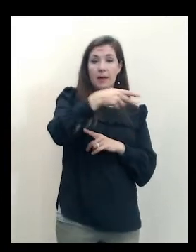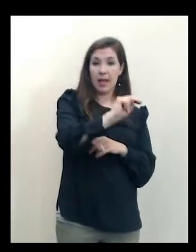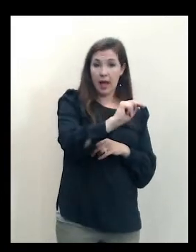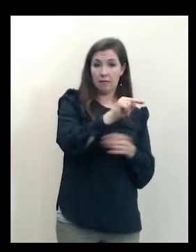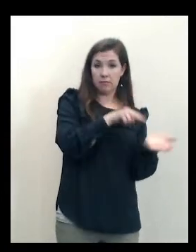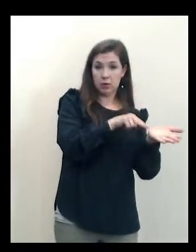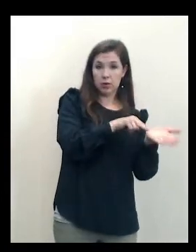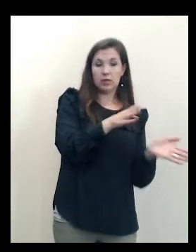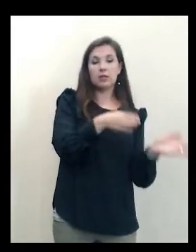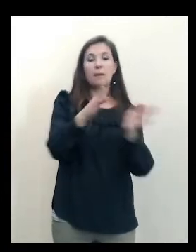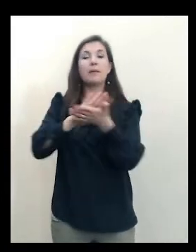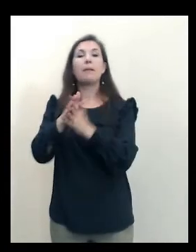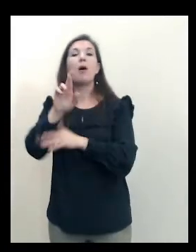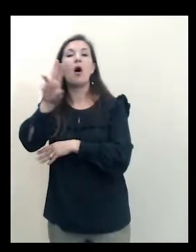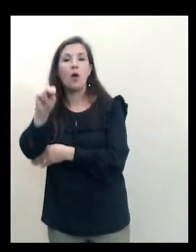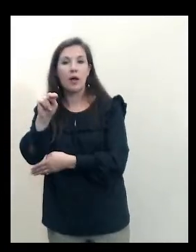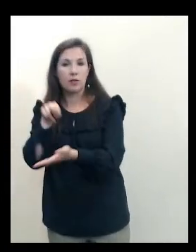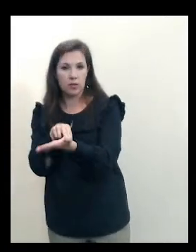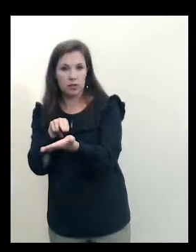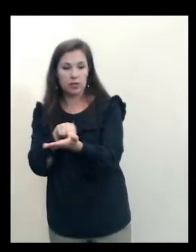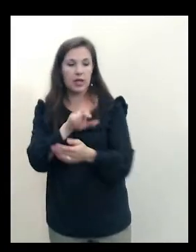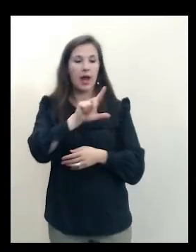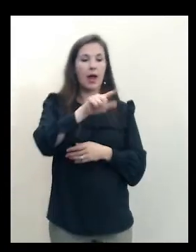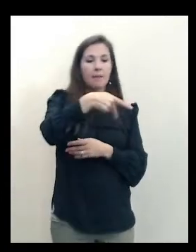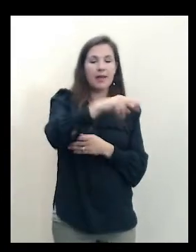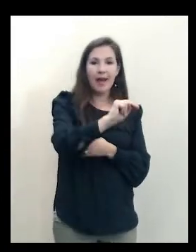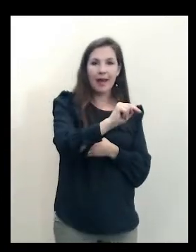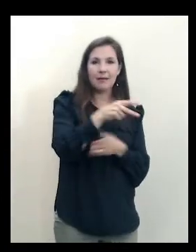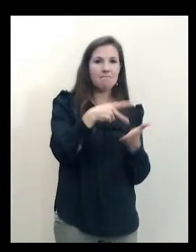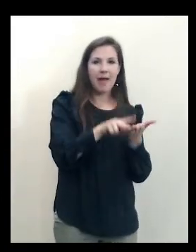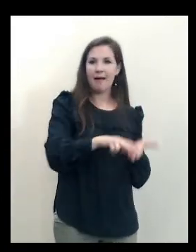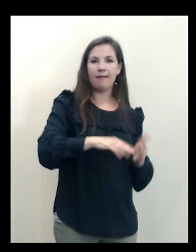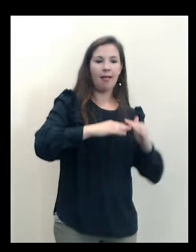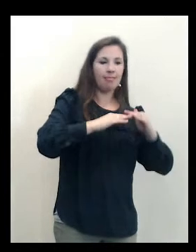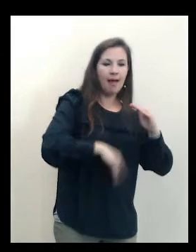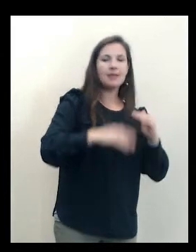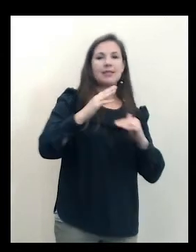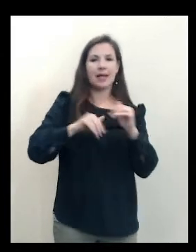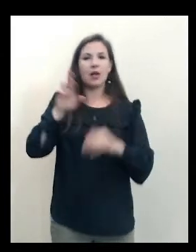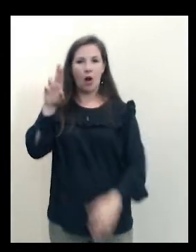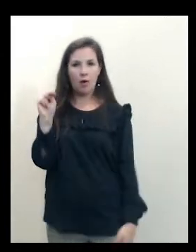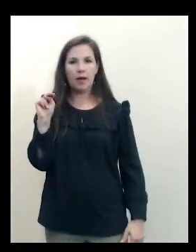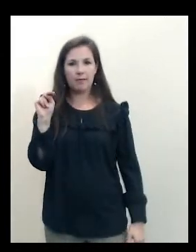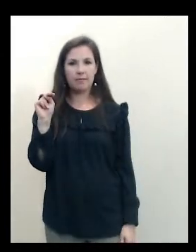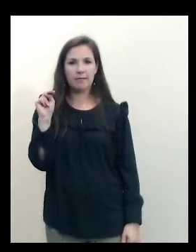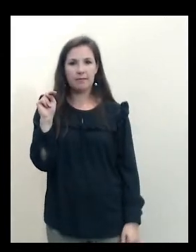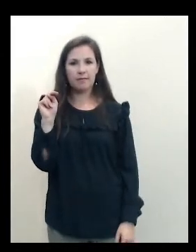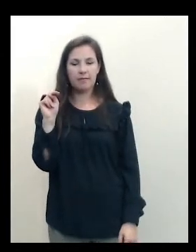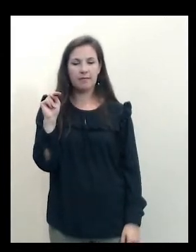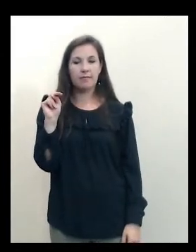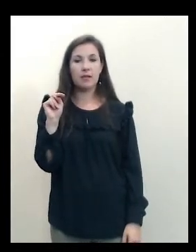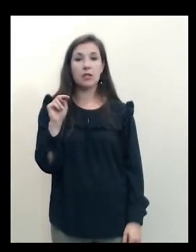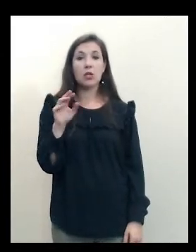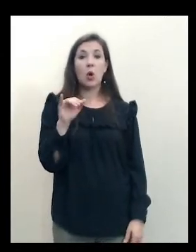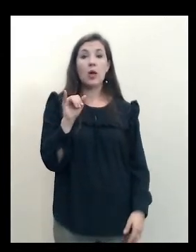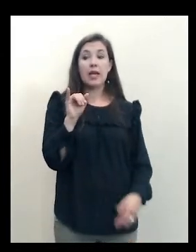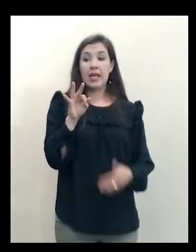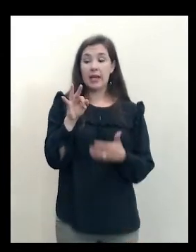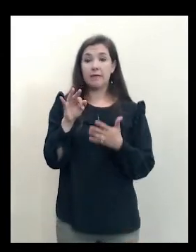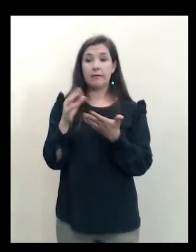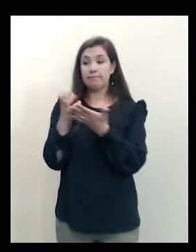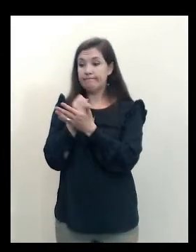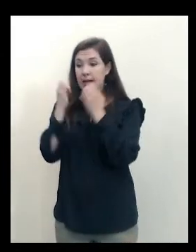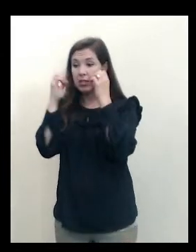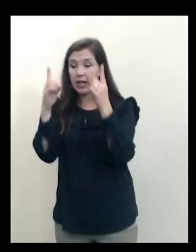to an RN. LPNs get paid substantially less than a registered nurse. But if you can educate